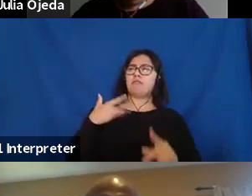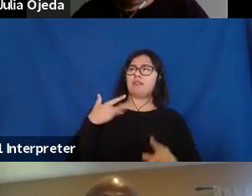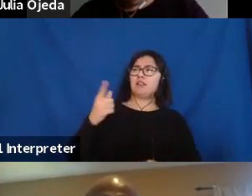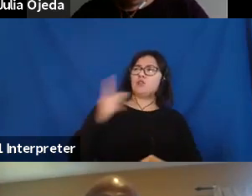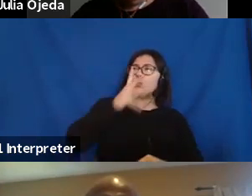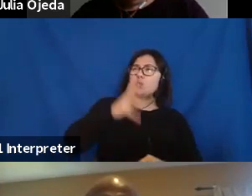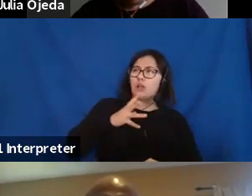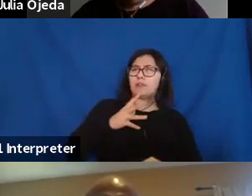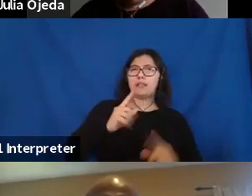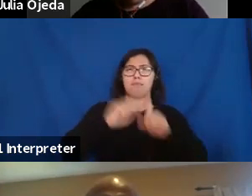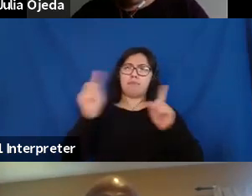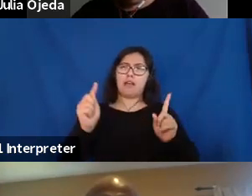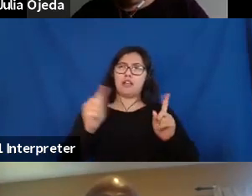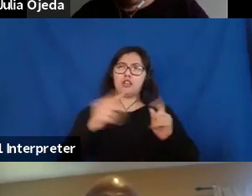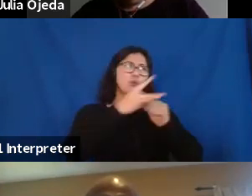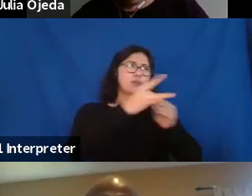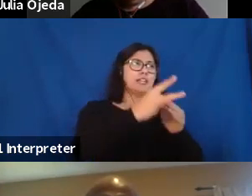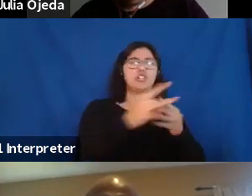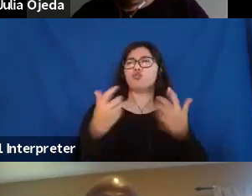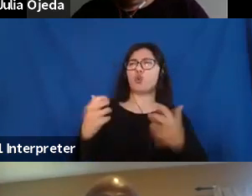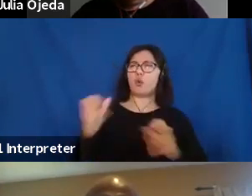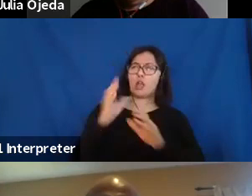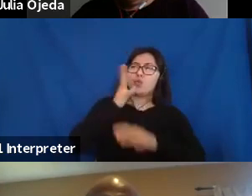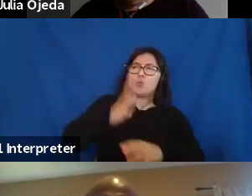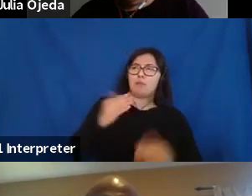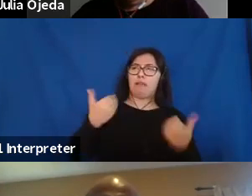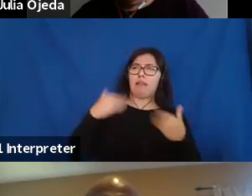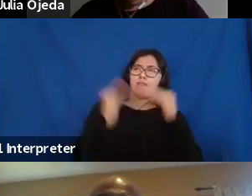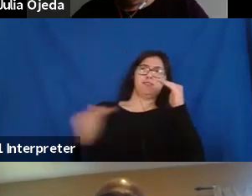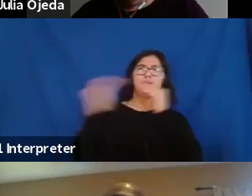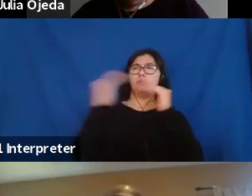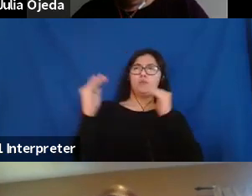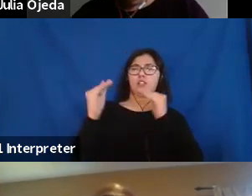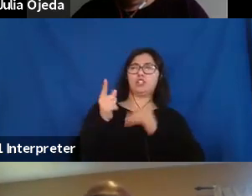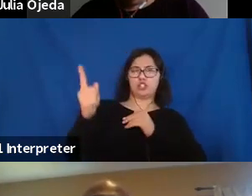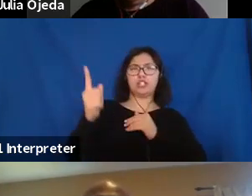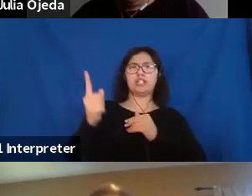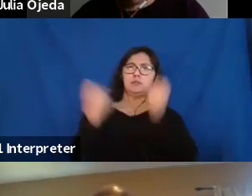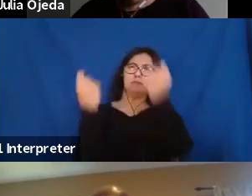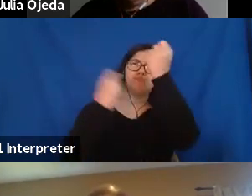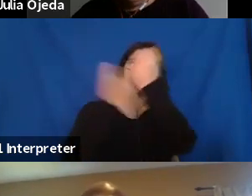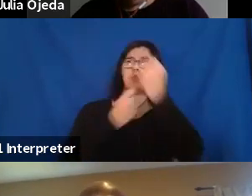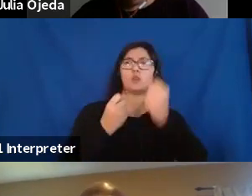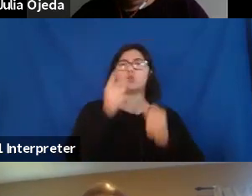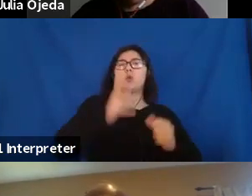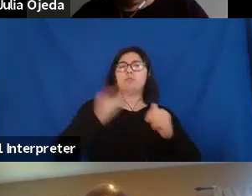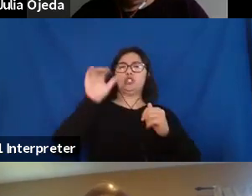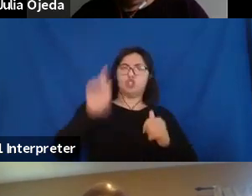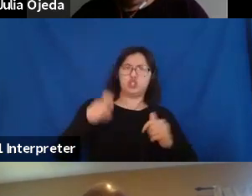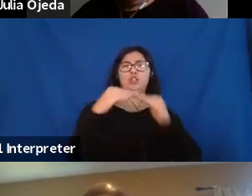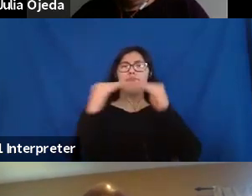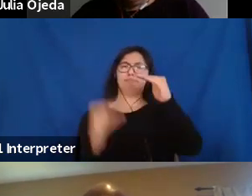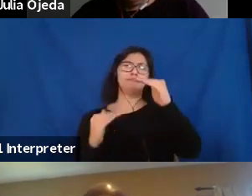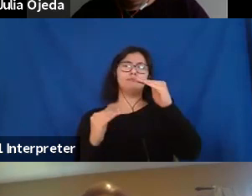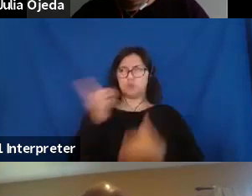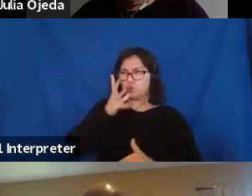is taking the charge in trying to prevent your social identity group from having equity. Oh. Right? There's an interesting dynamic.